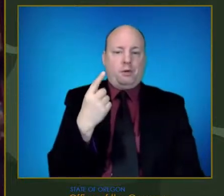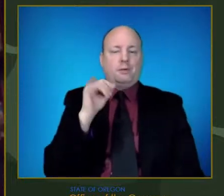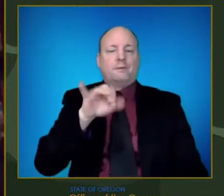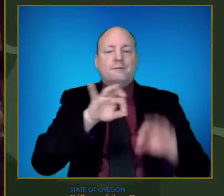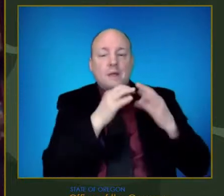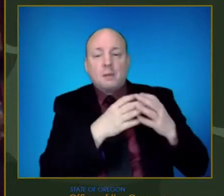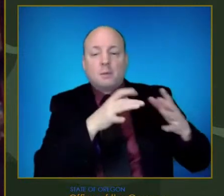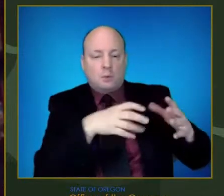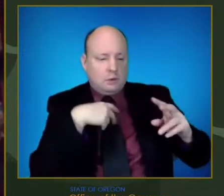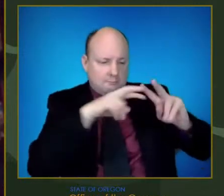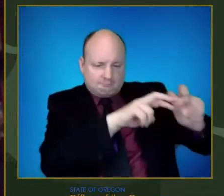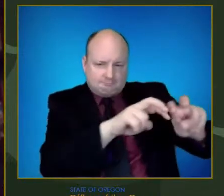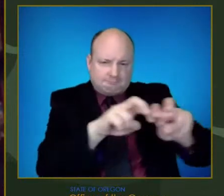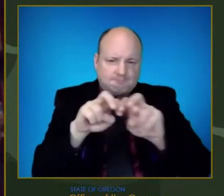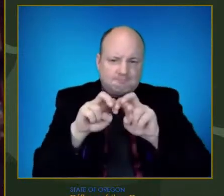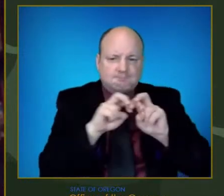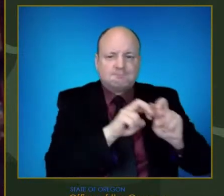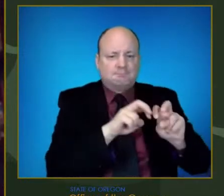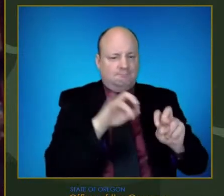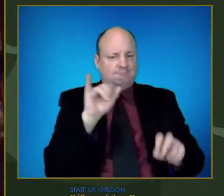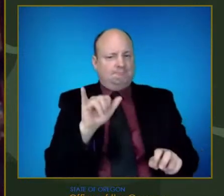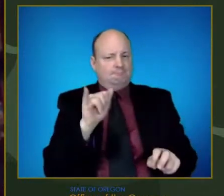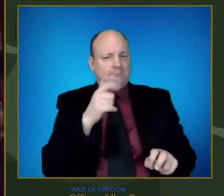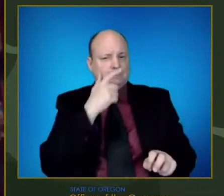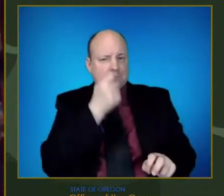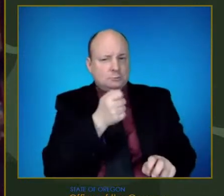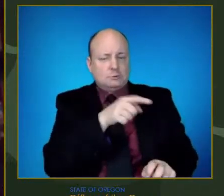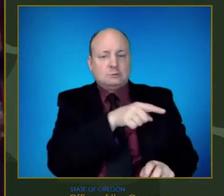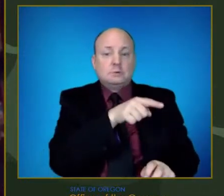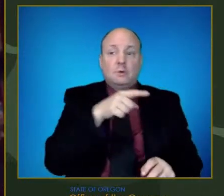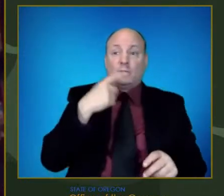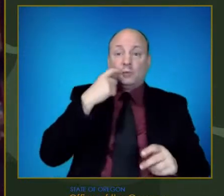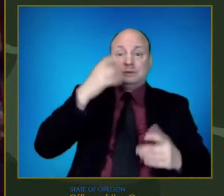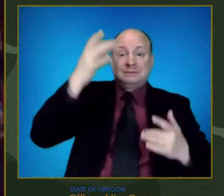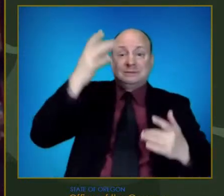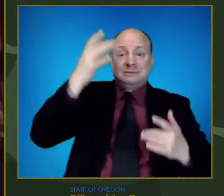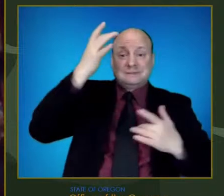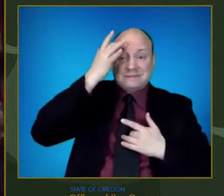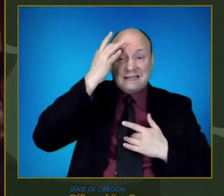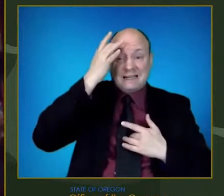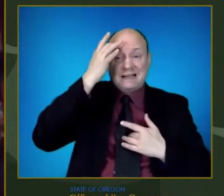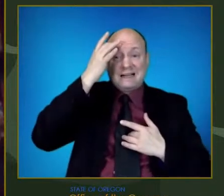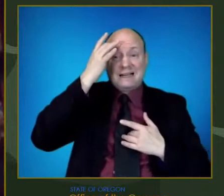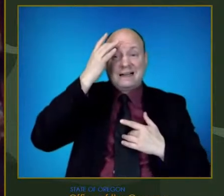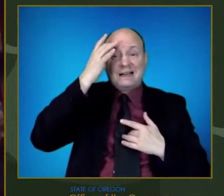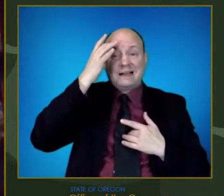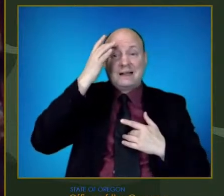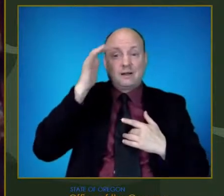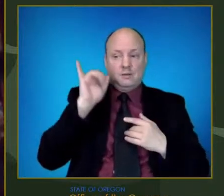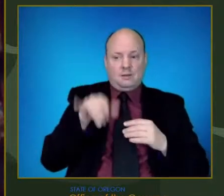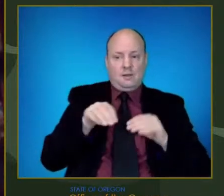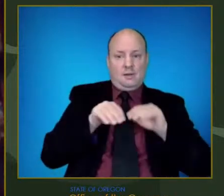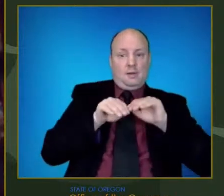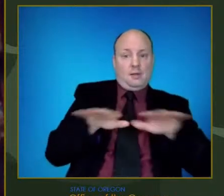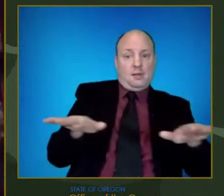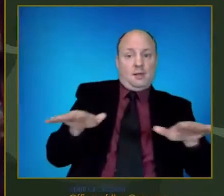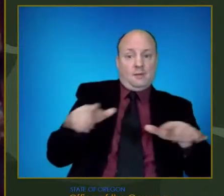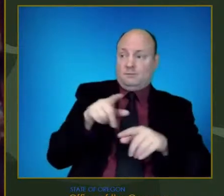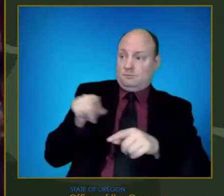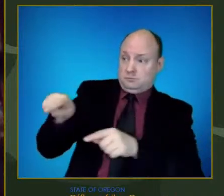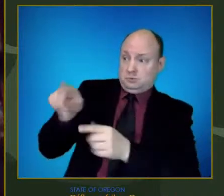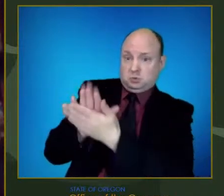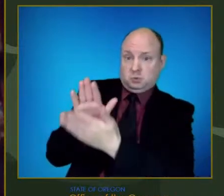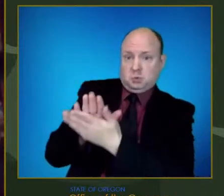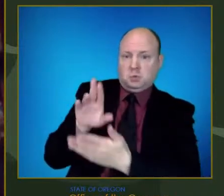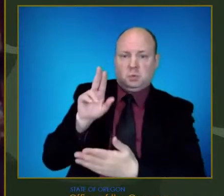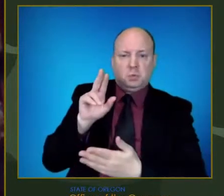we show that of those outbreaks with 2 or more cases, transmission within the school has been identified in only 30 schools,